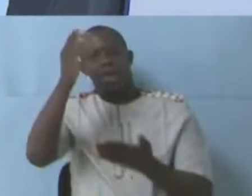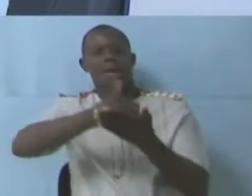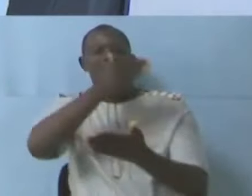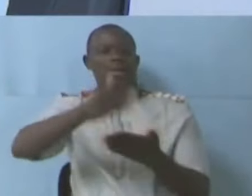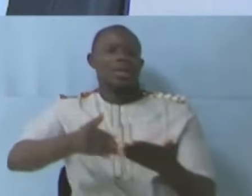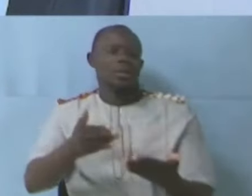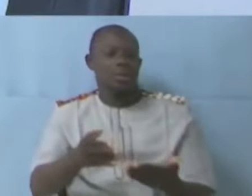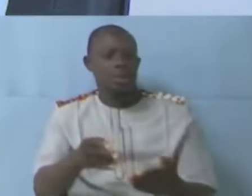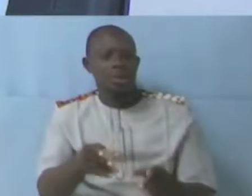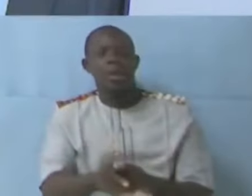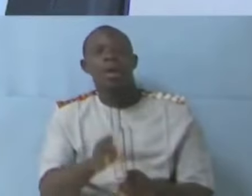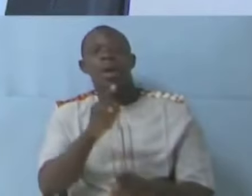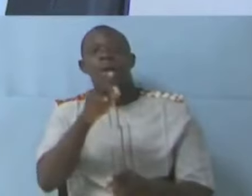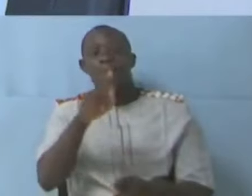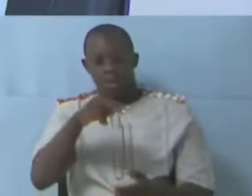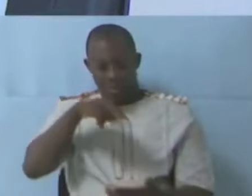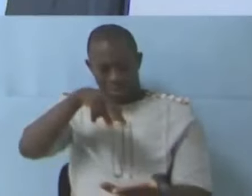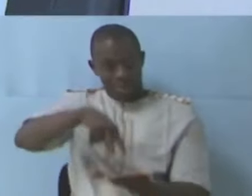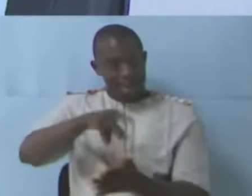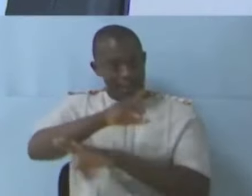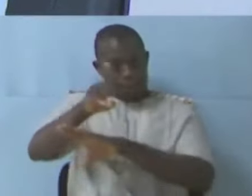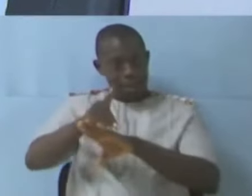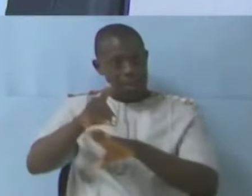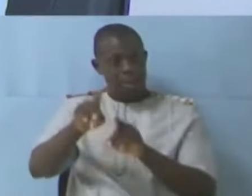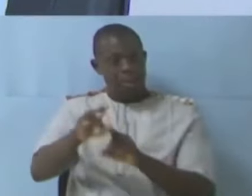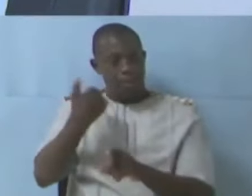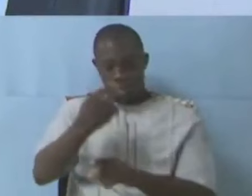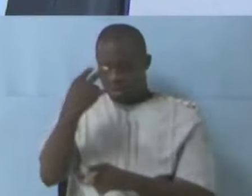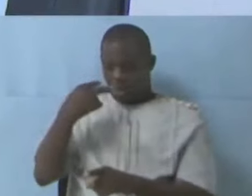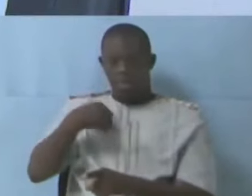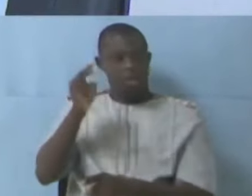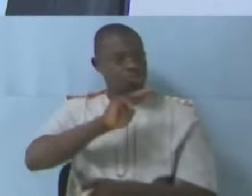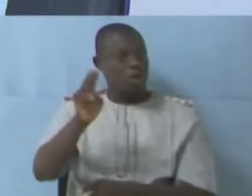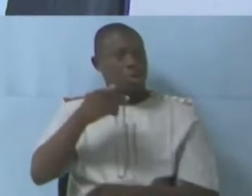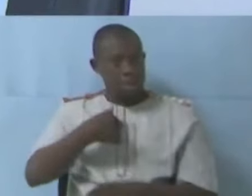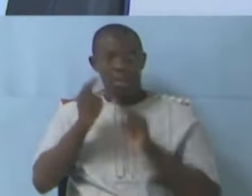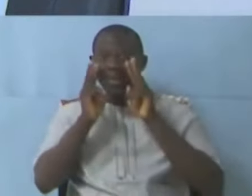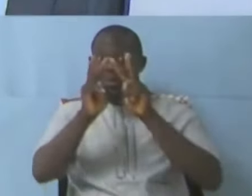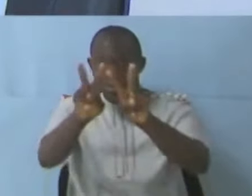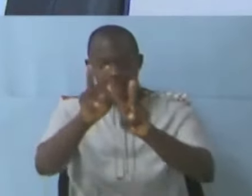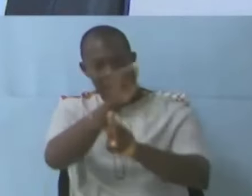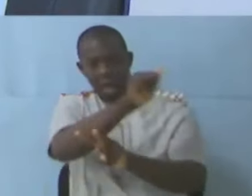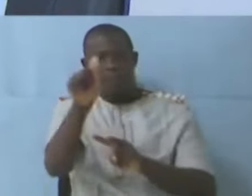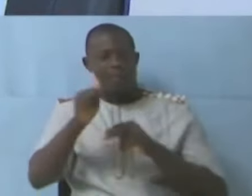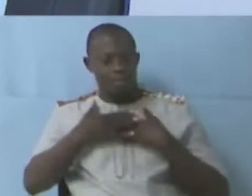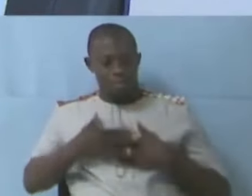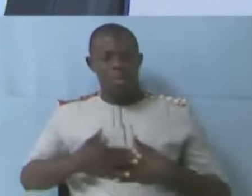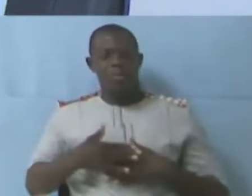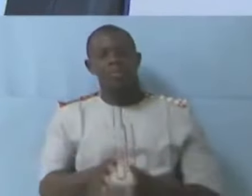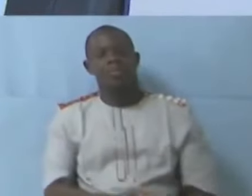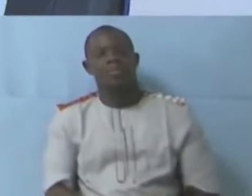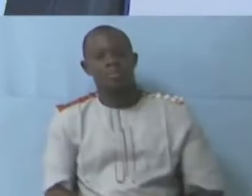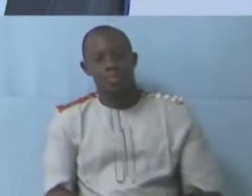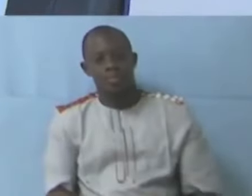gaay gisun ma but ma ngi gis everybody where I was I could see them but they couldn't see me. So ma helad né